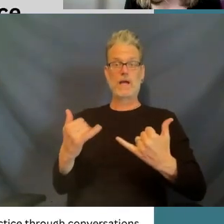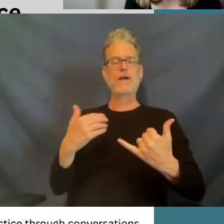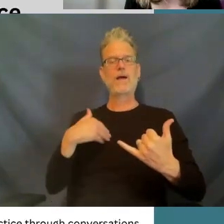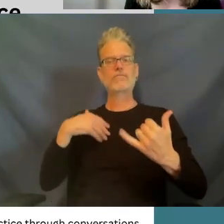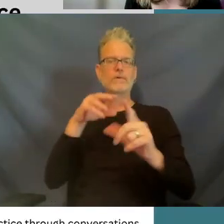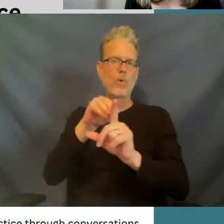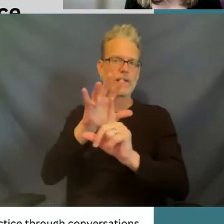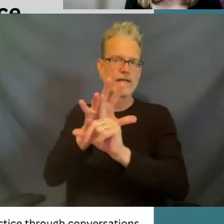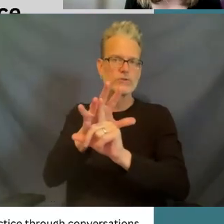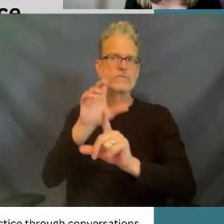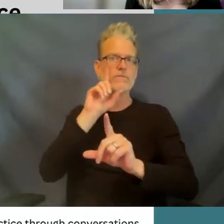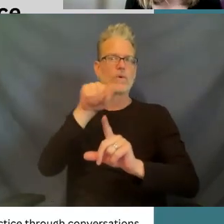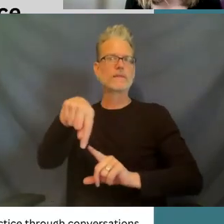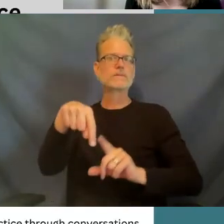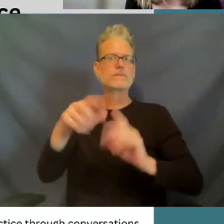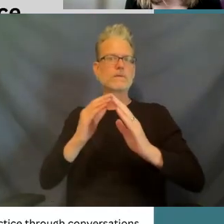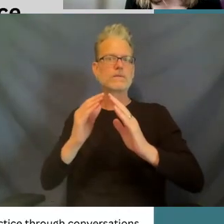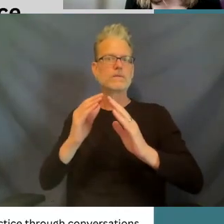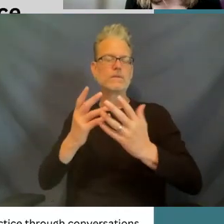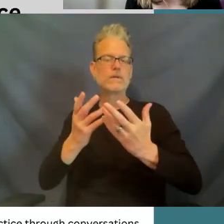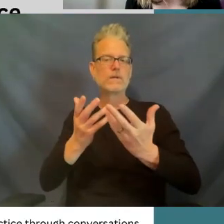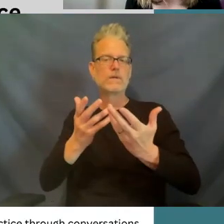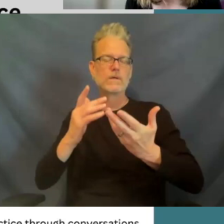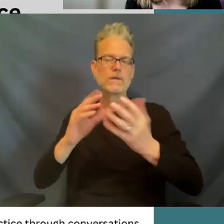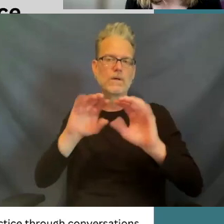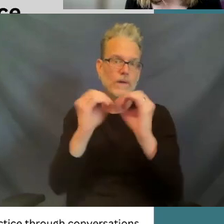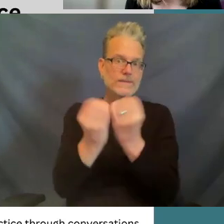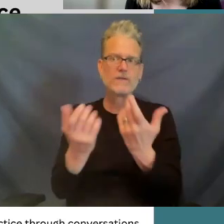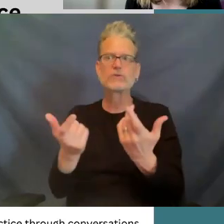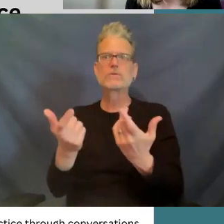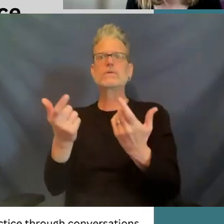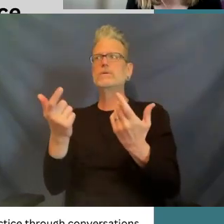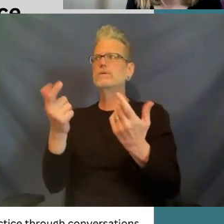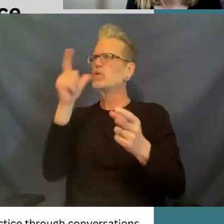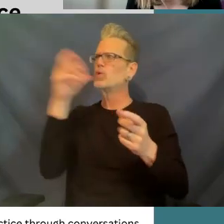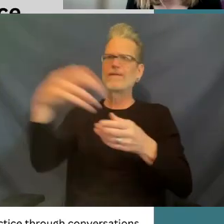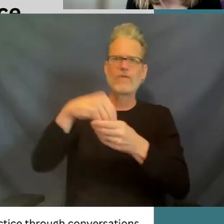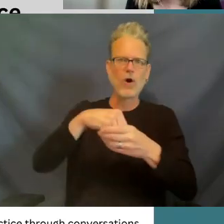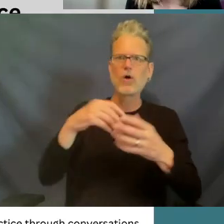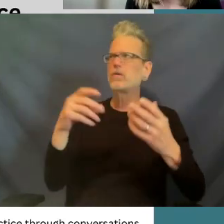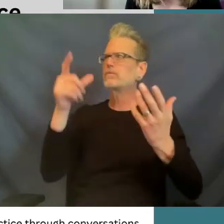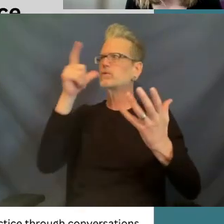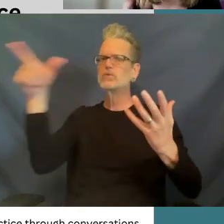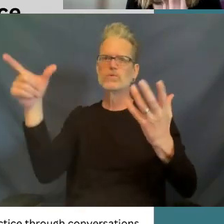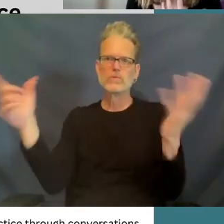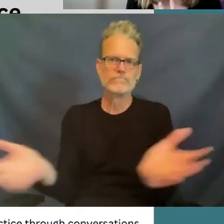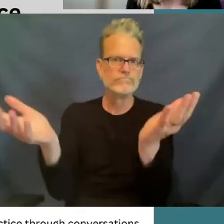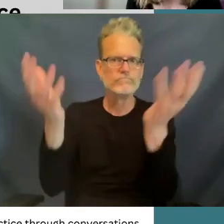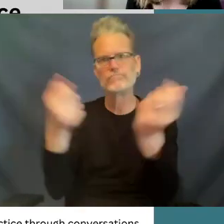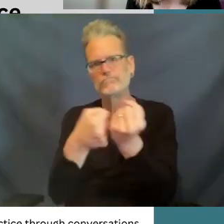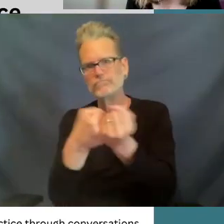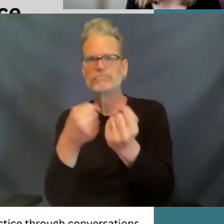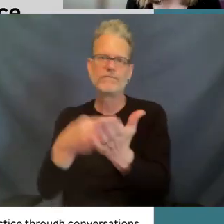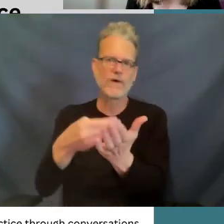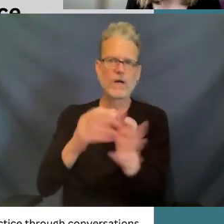orientation to the agency, some of the budgetary and policy drivers that are influential to its work with partners, and then some